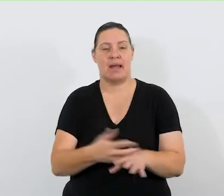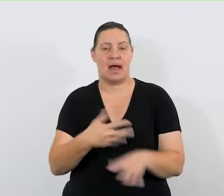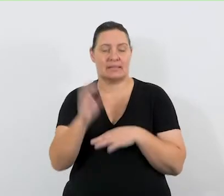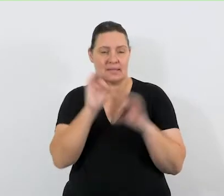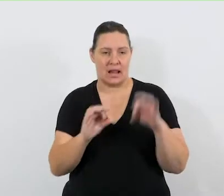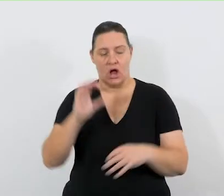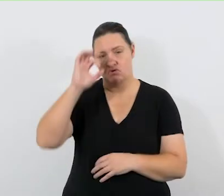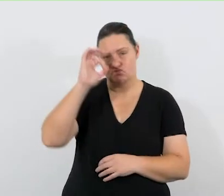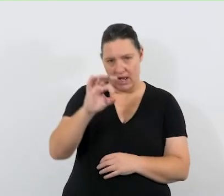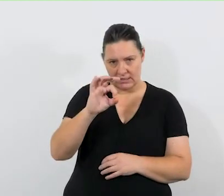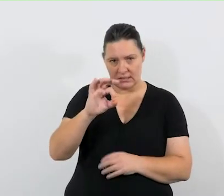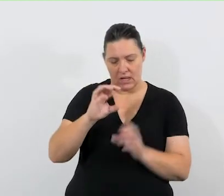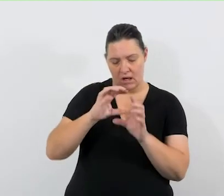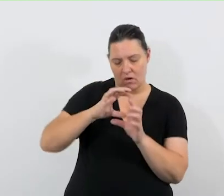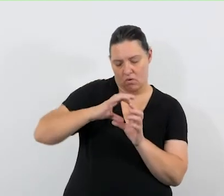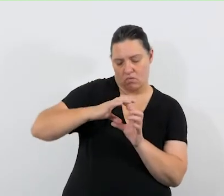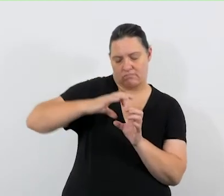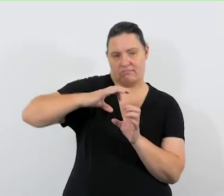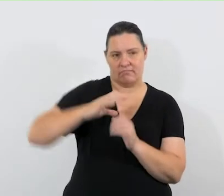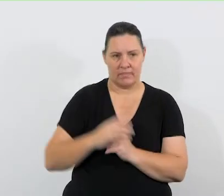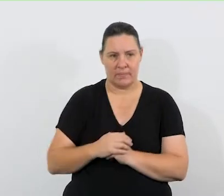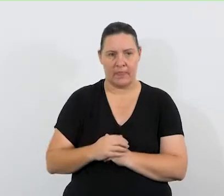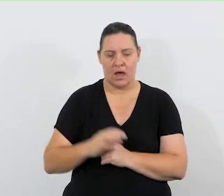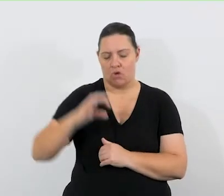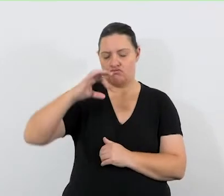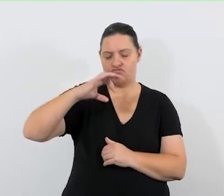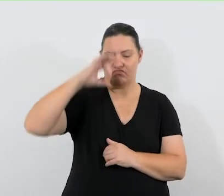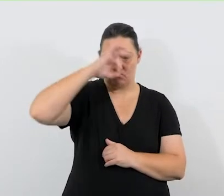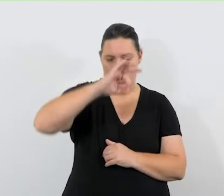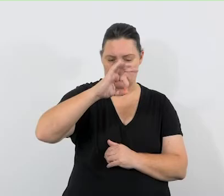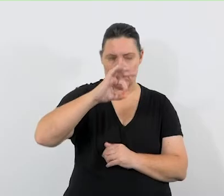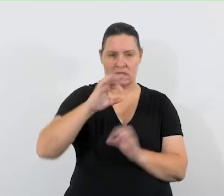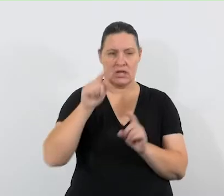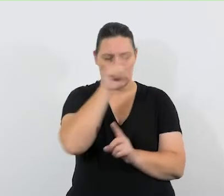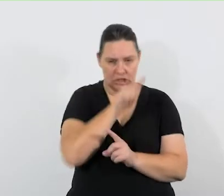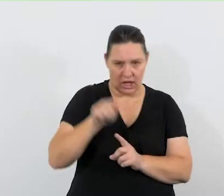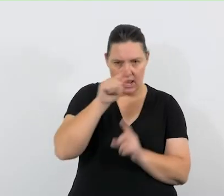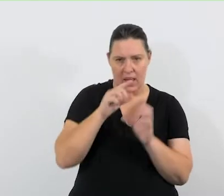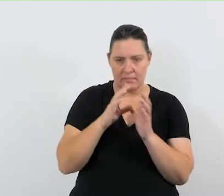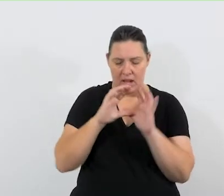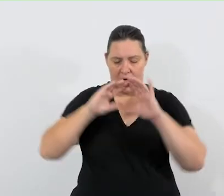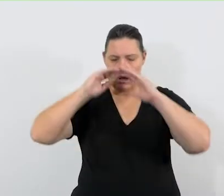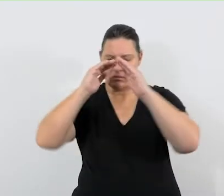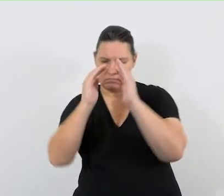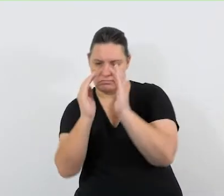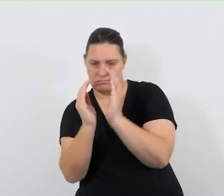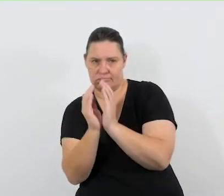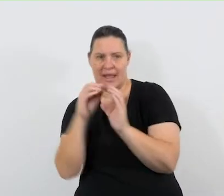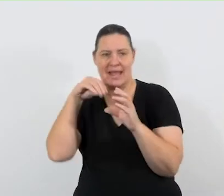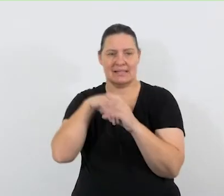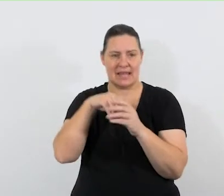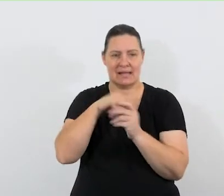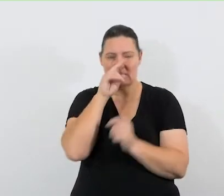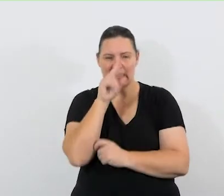the red blood cells are round and biconcave. So when we say round, obviously we are referring to the circular shape, and